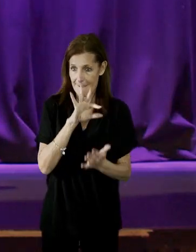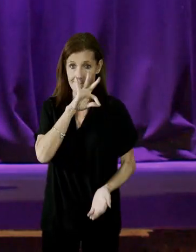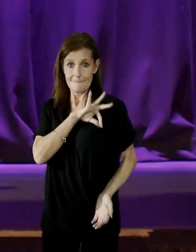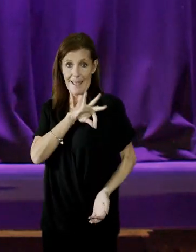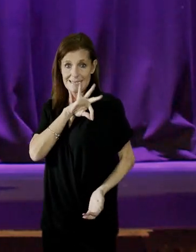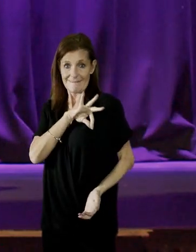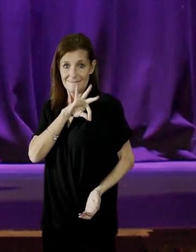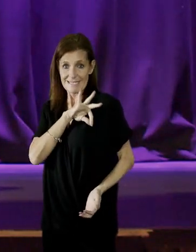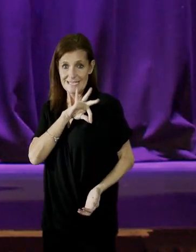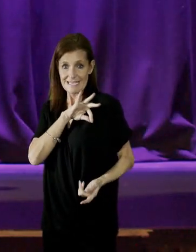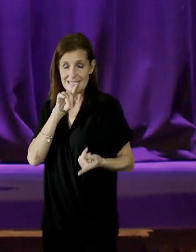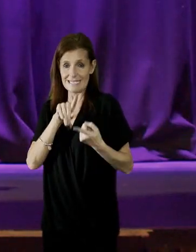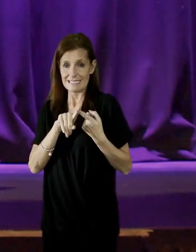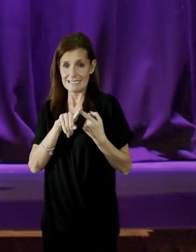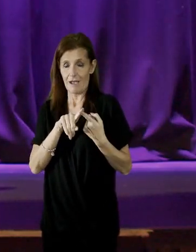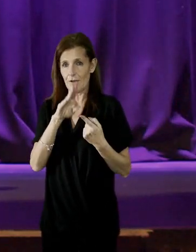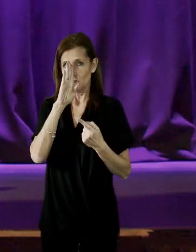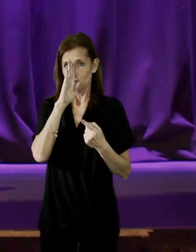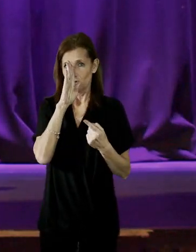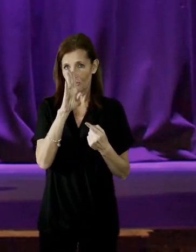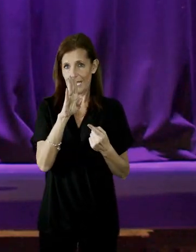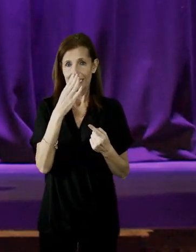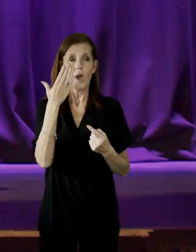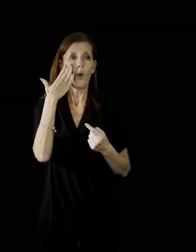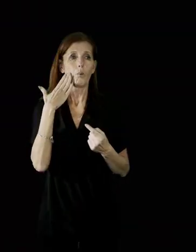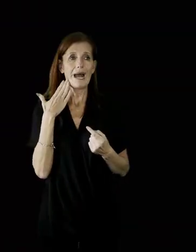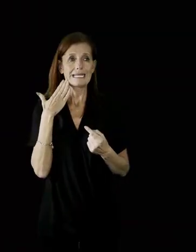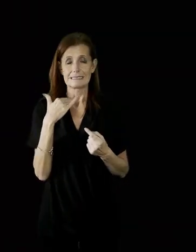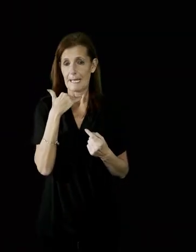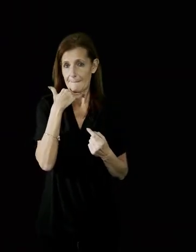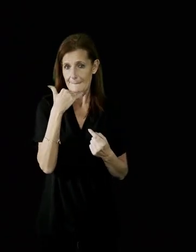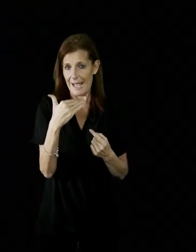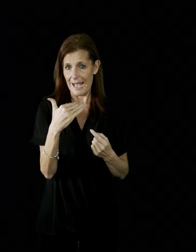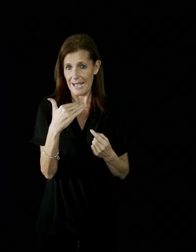straight, white man and none of the guilt.